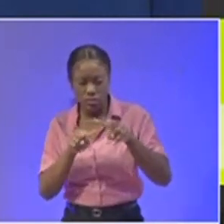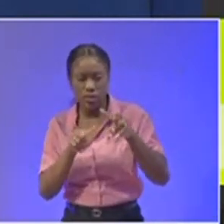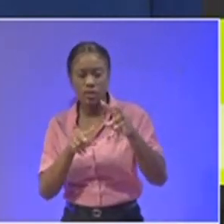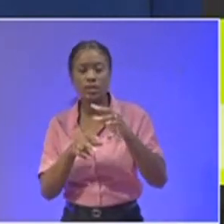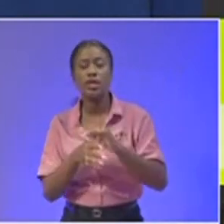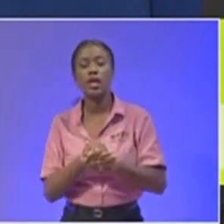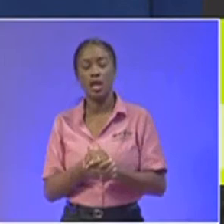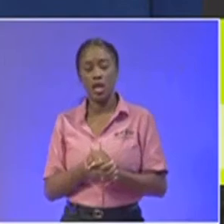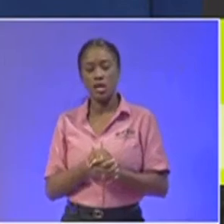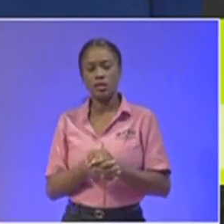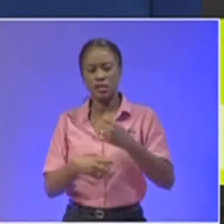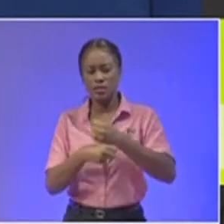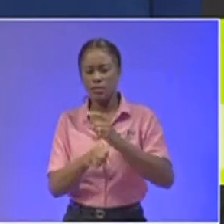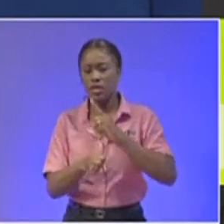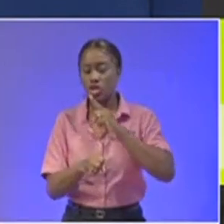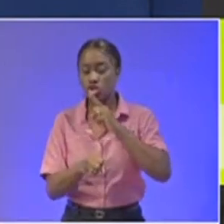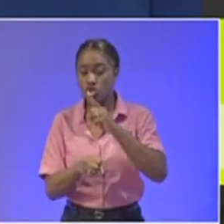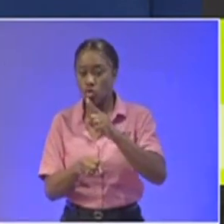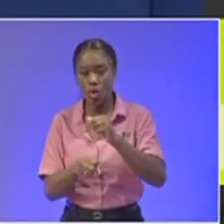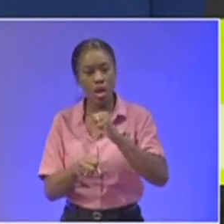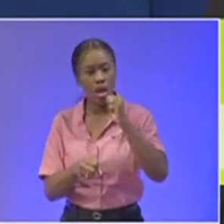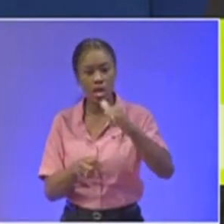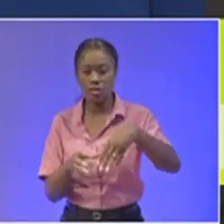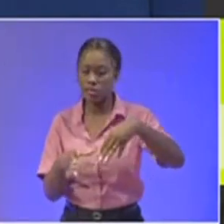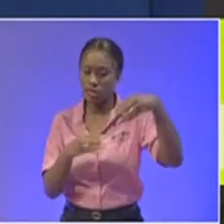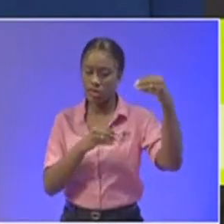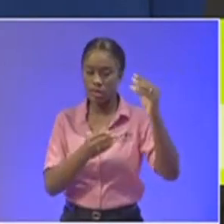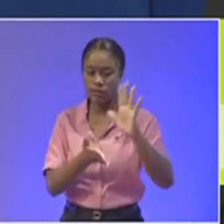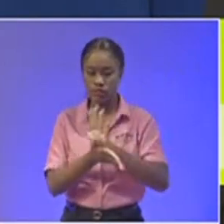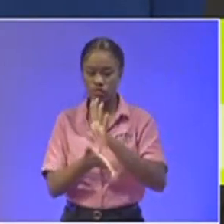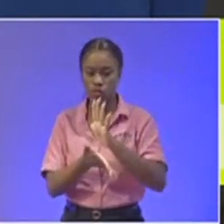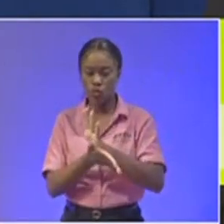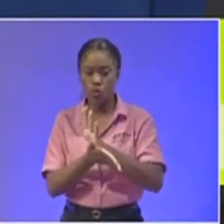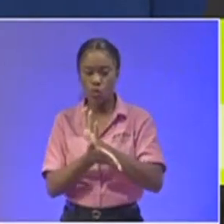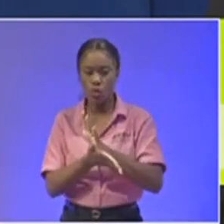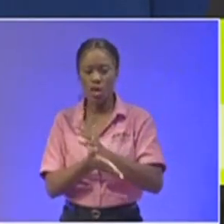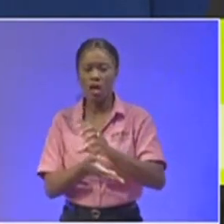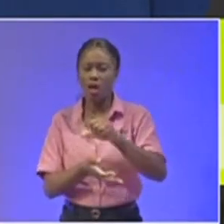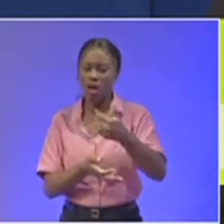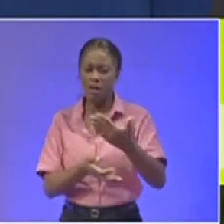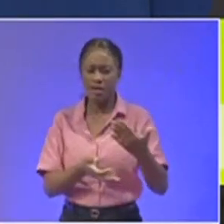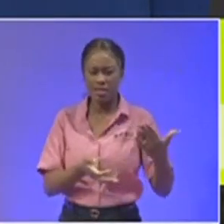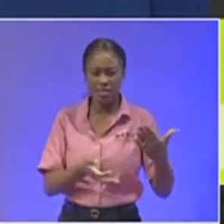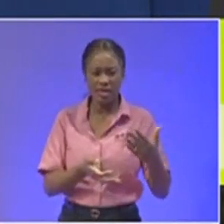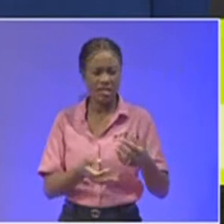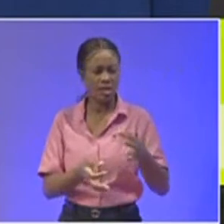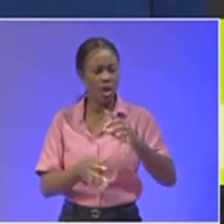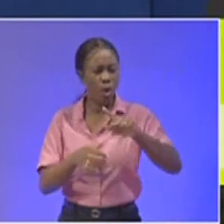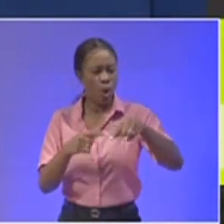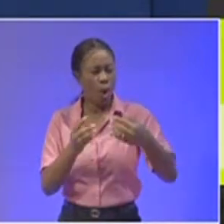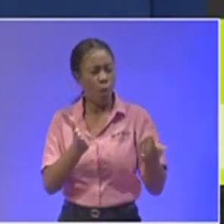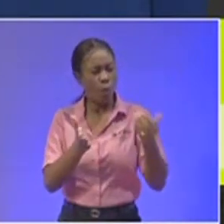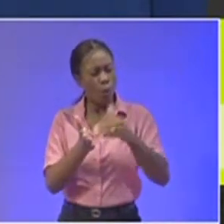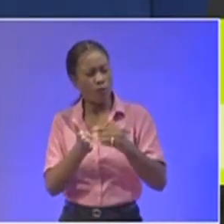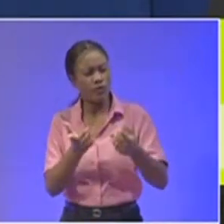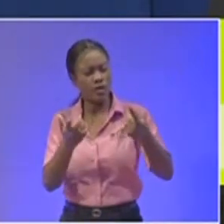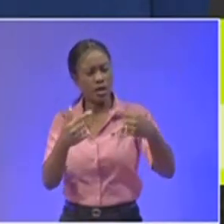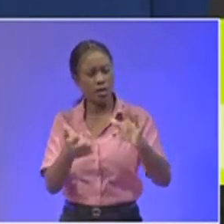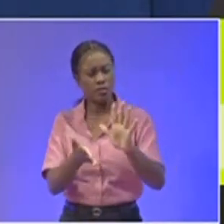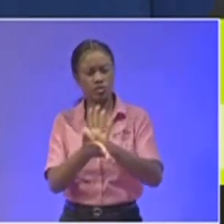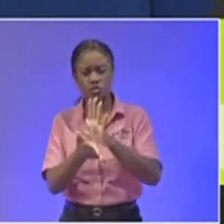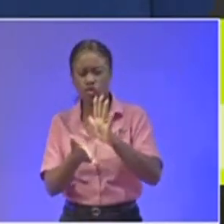to track our students, but not only to track performance and progress, but other things like their attendance, and even to track